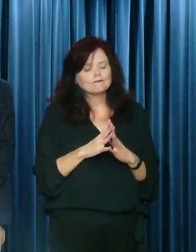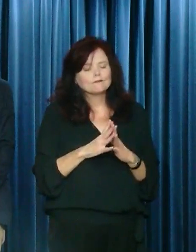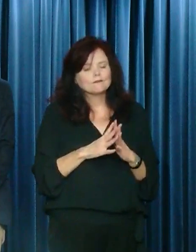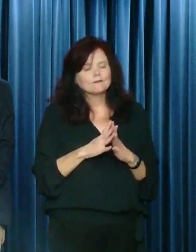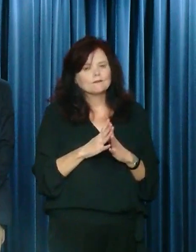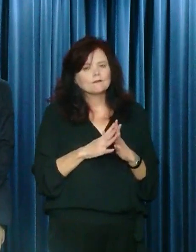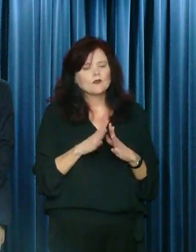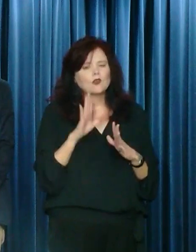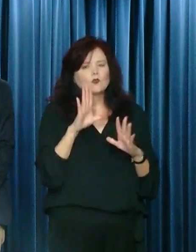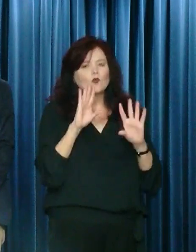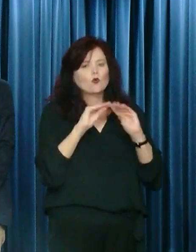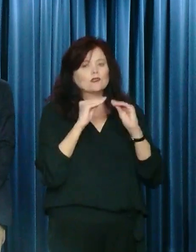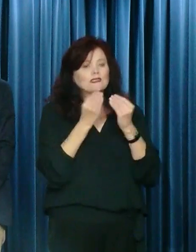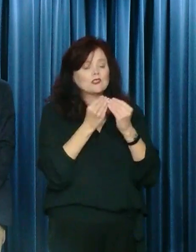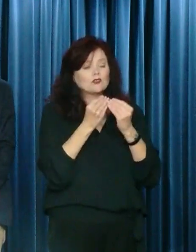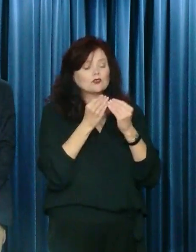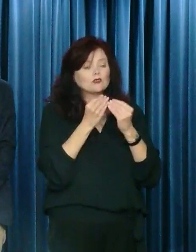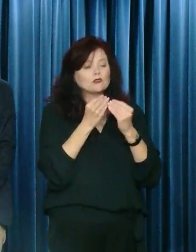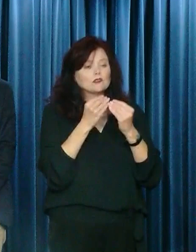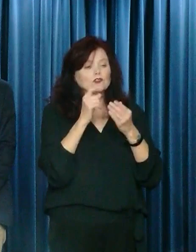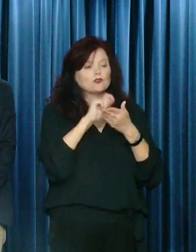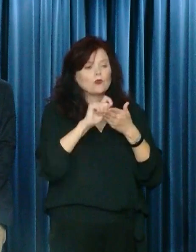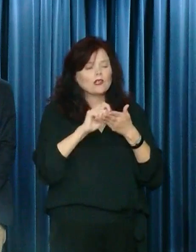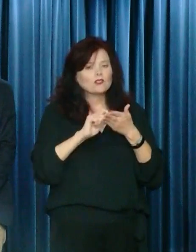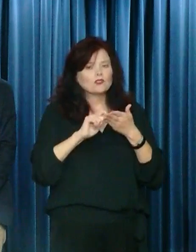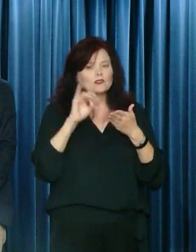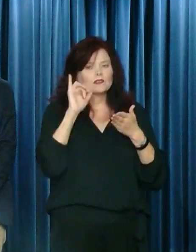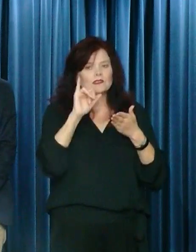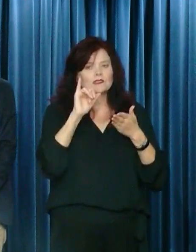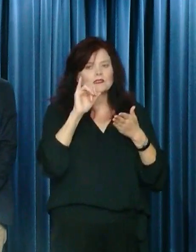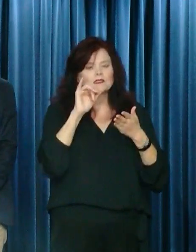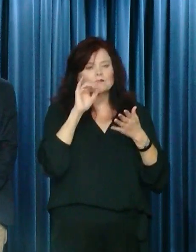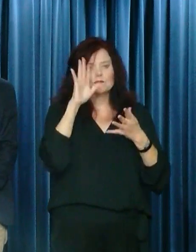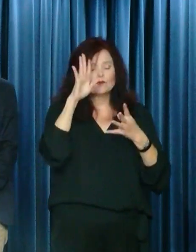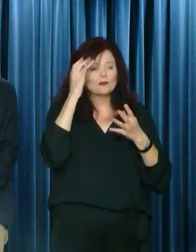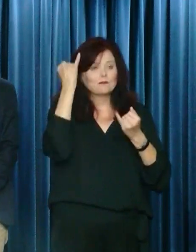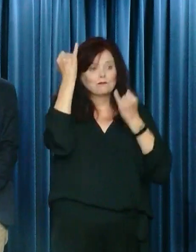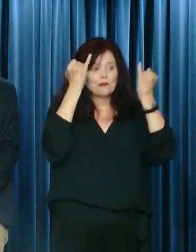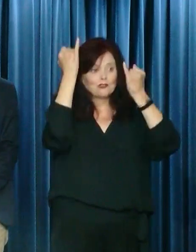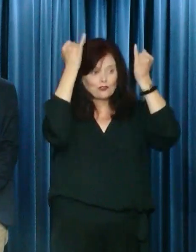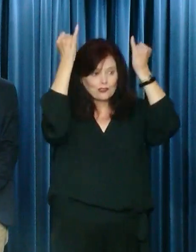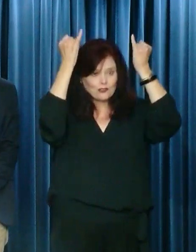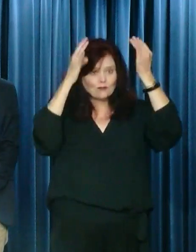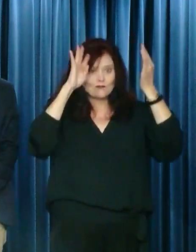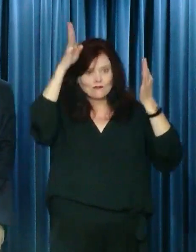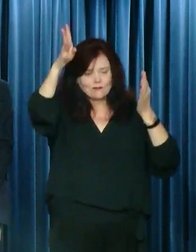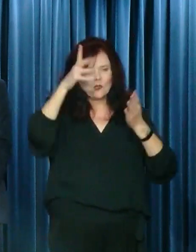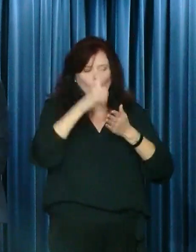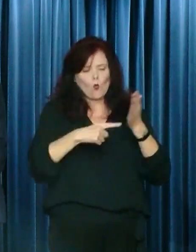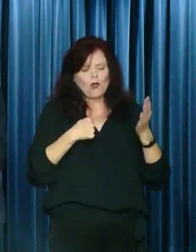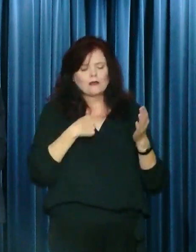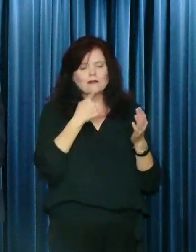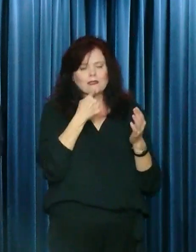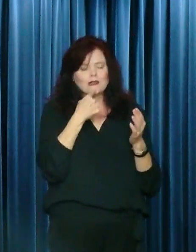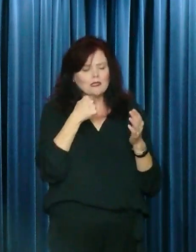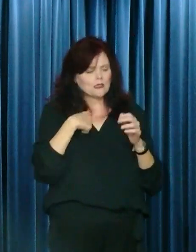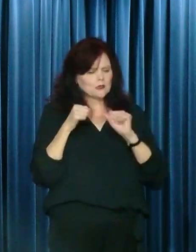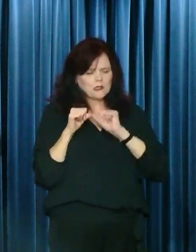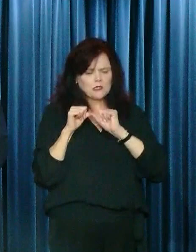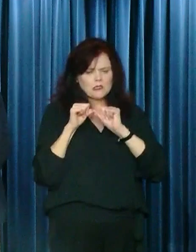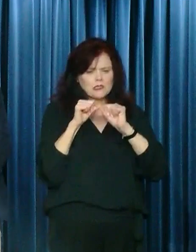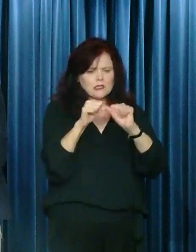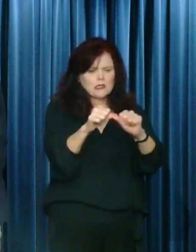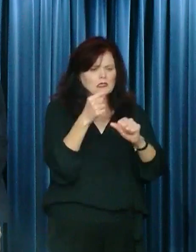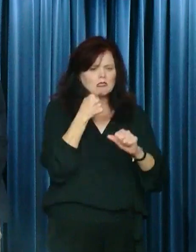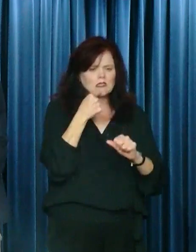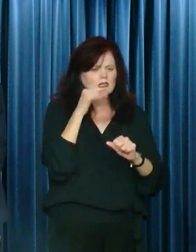What your organization has been writing is a figment of your imagination as to what I have said. I have been